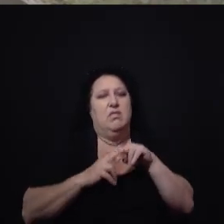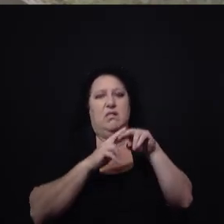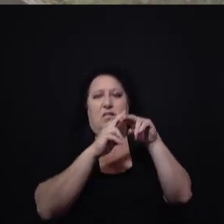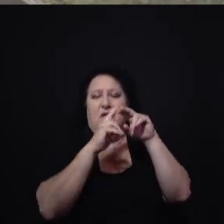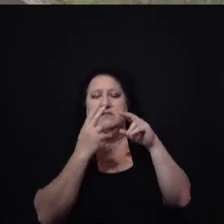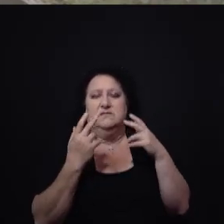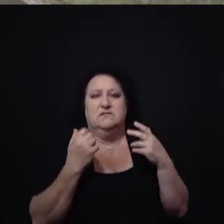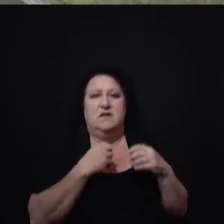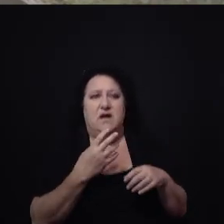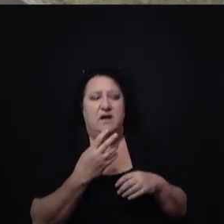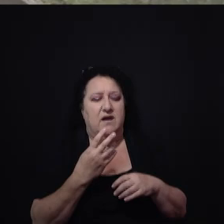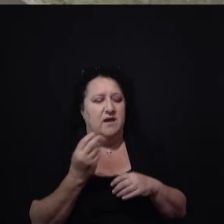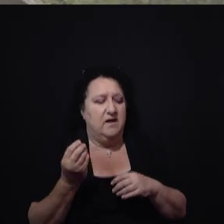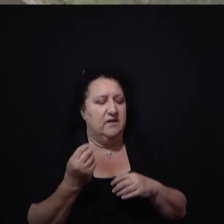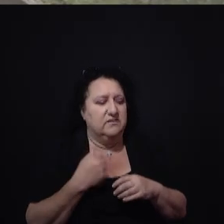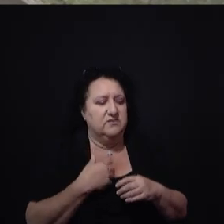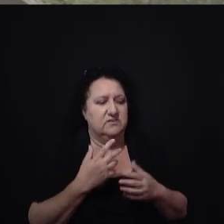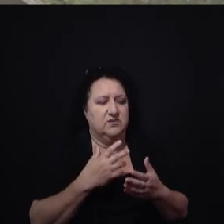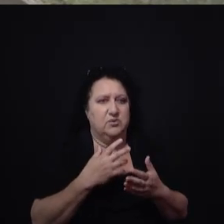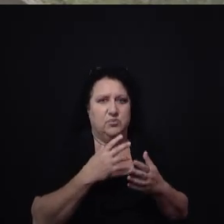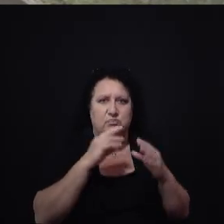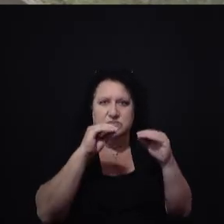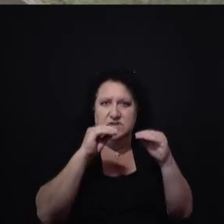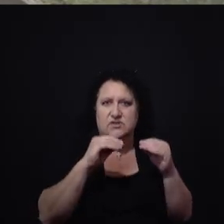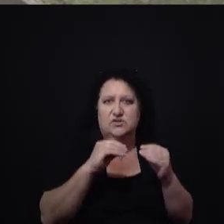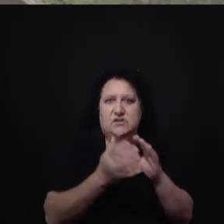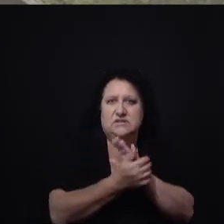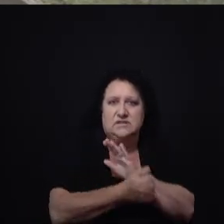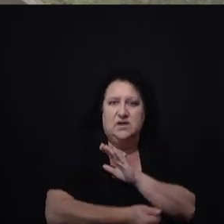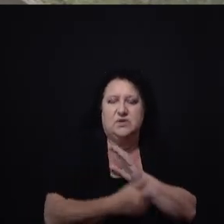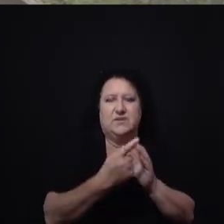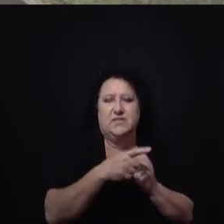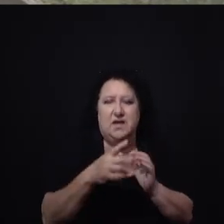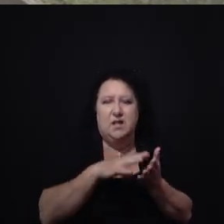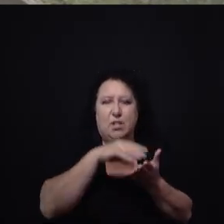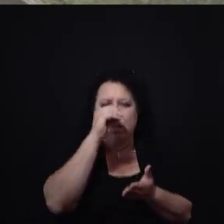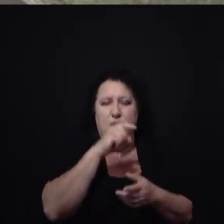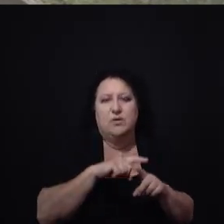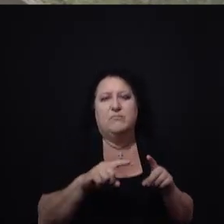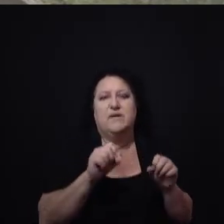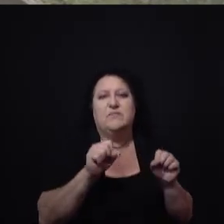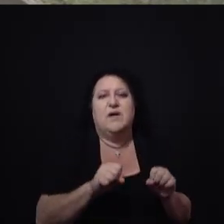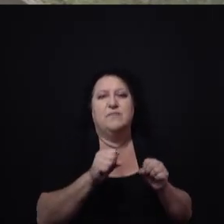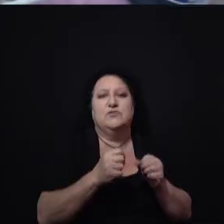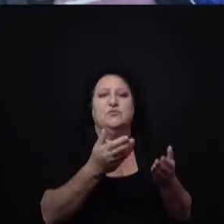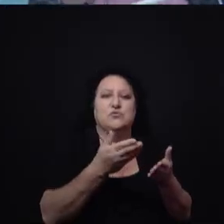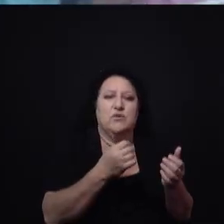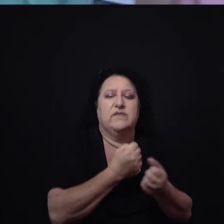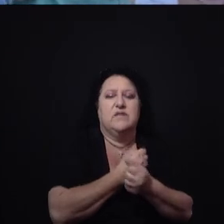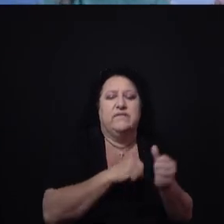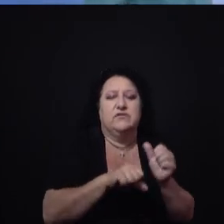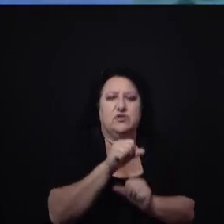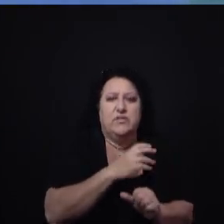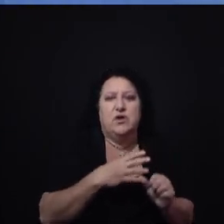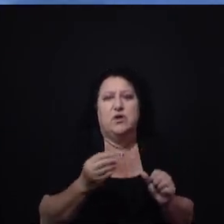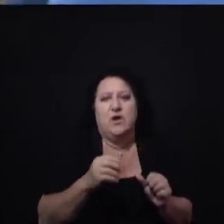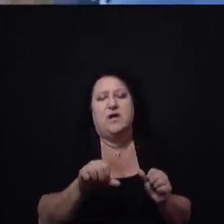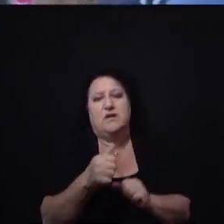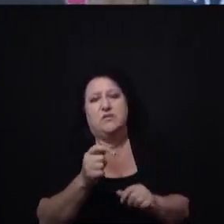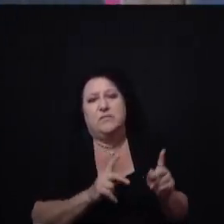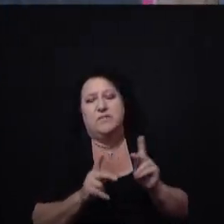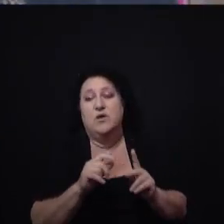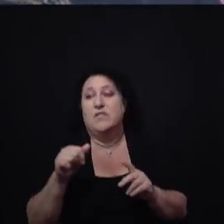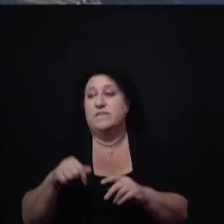learn these skills, but we can use them to serve and love each other and serve and love others. This mission trip is intentionally